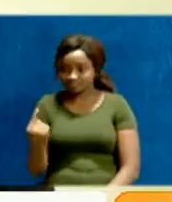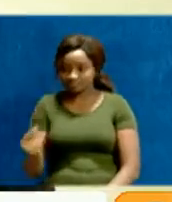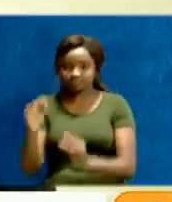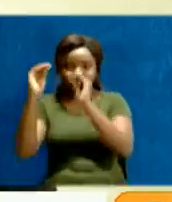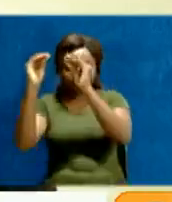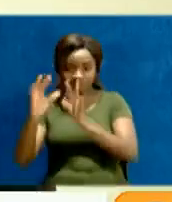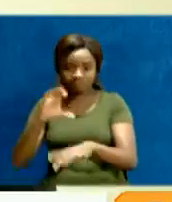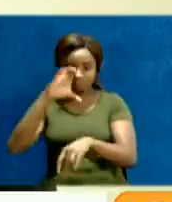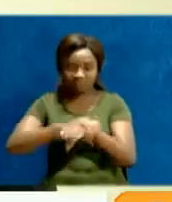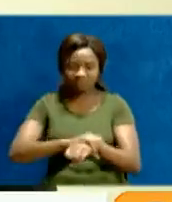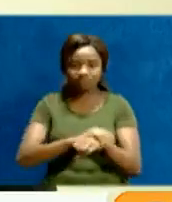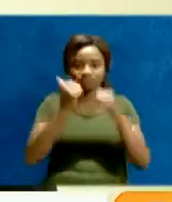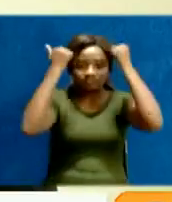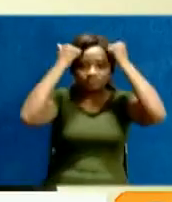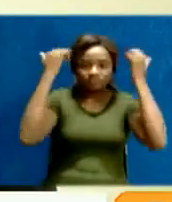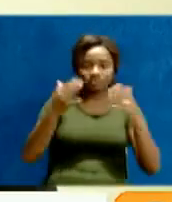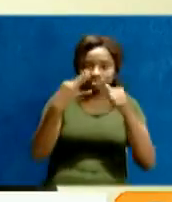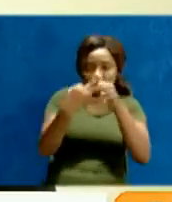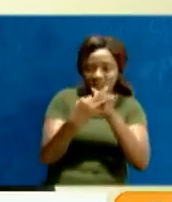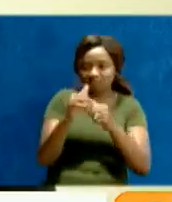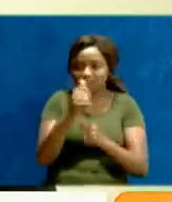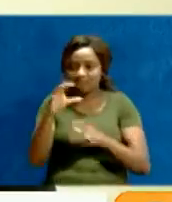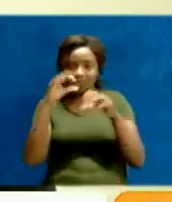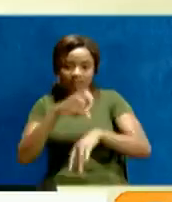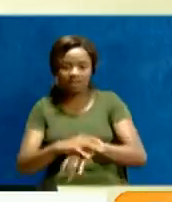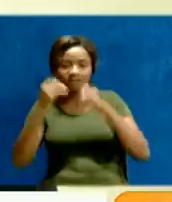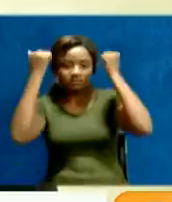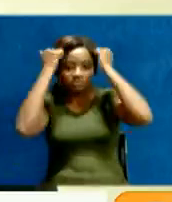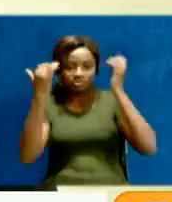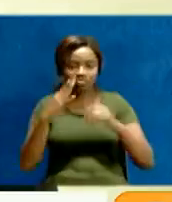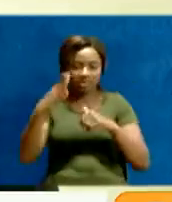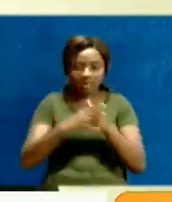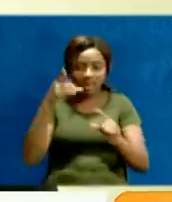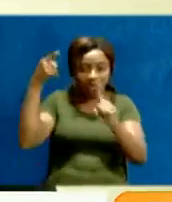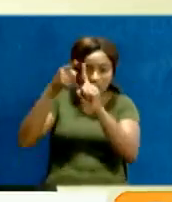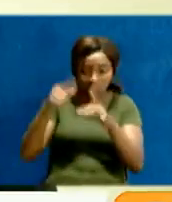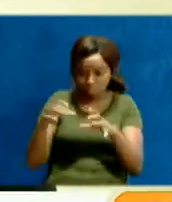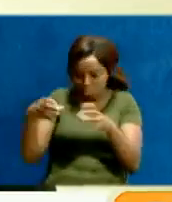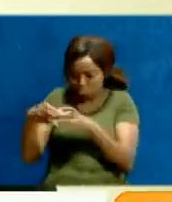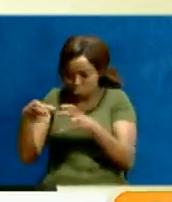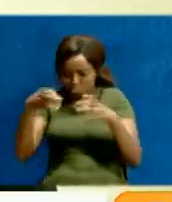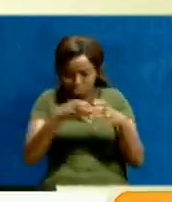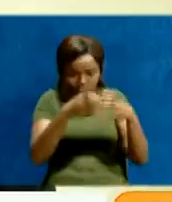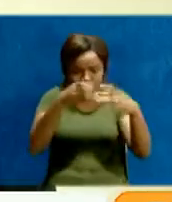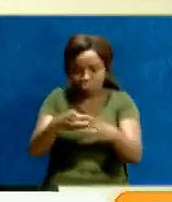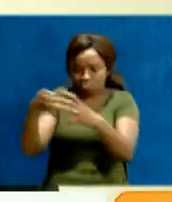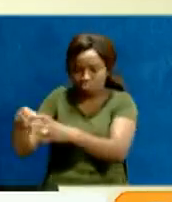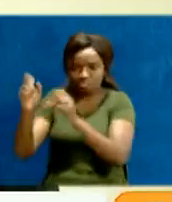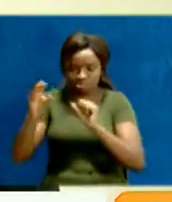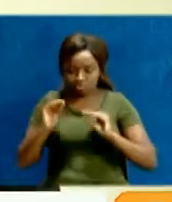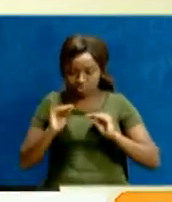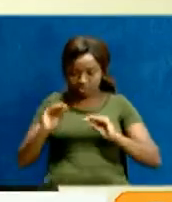wanafunzi wanane. Wengine tukapata wanafunzi 9 ili tuwaelekeze kwenye insha